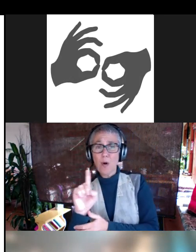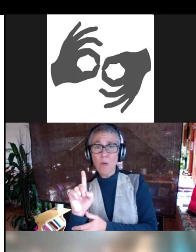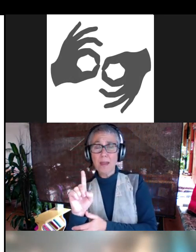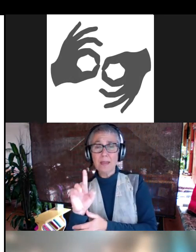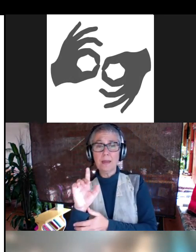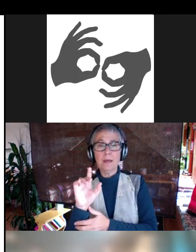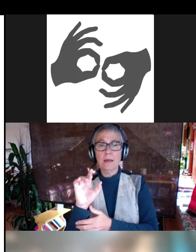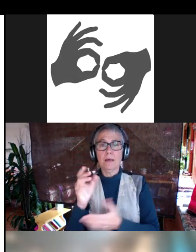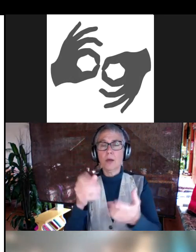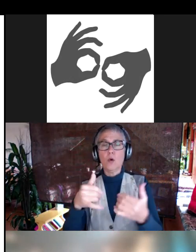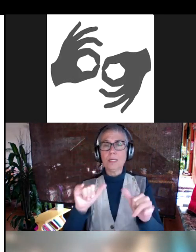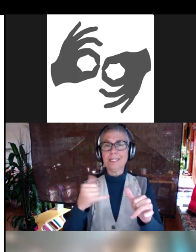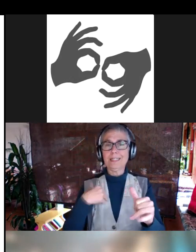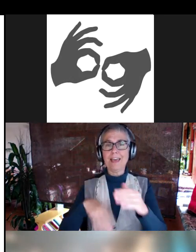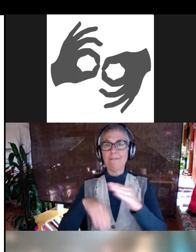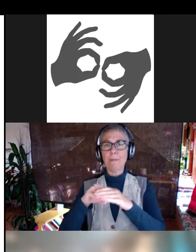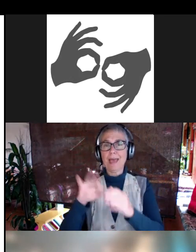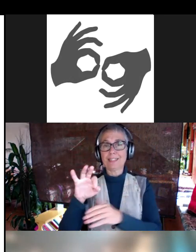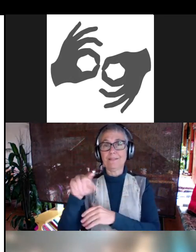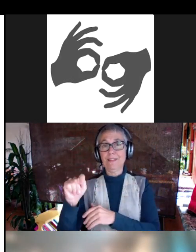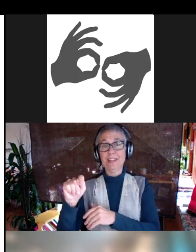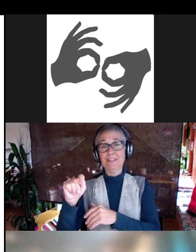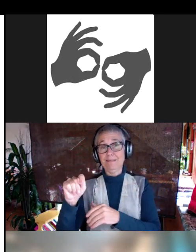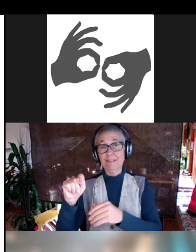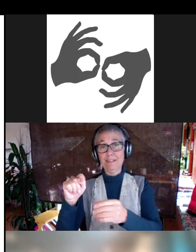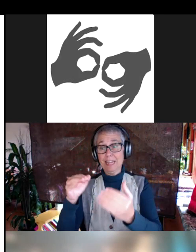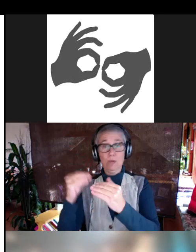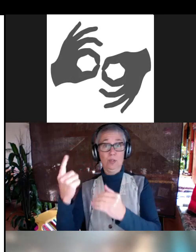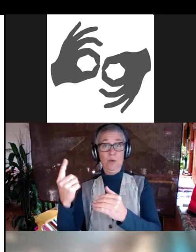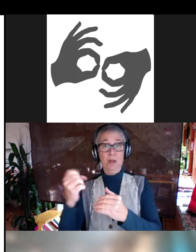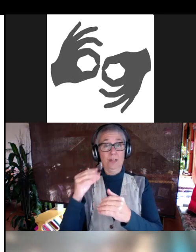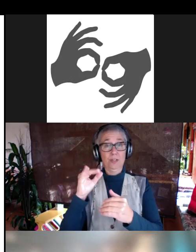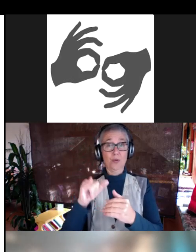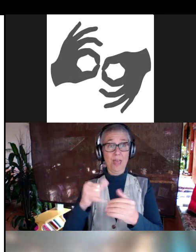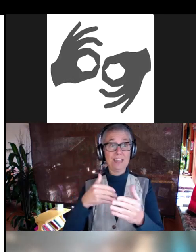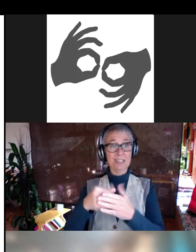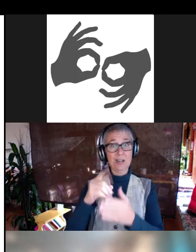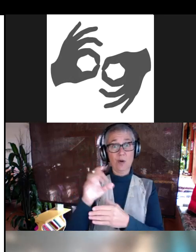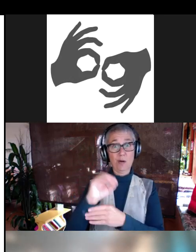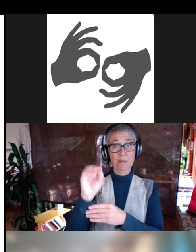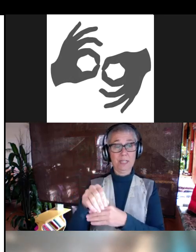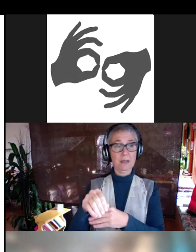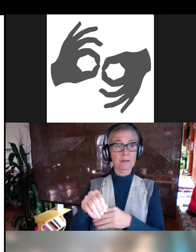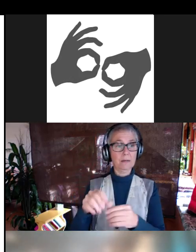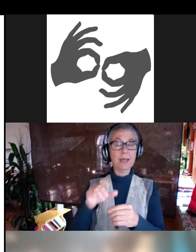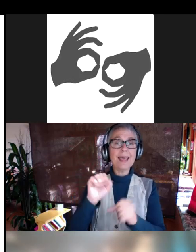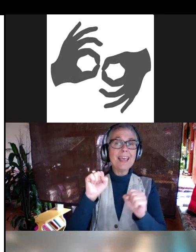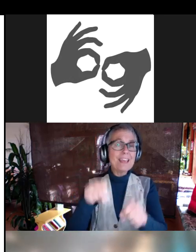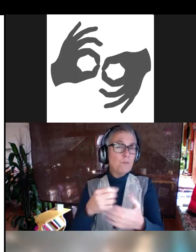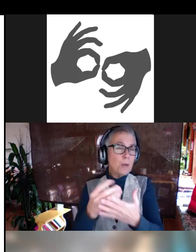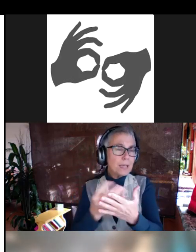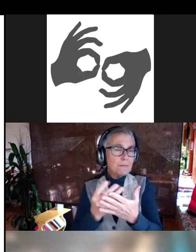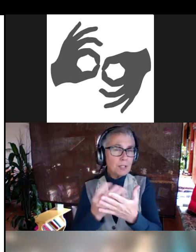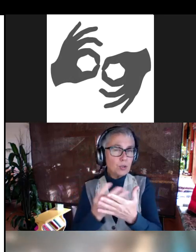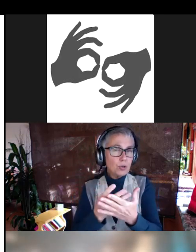maximum fitness is 1, so it's around 1% of the maximum. If we can filter out fitness values with basically a 50% success